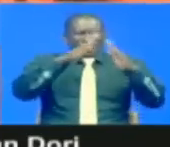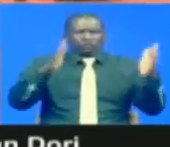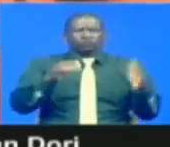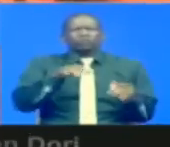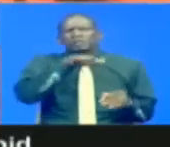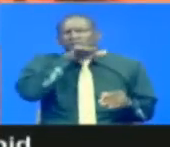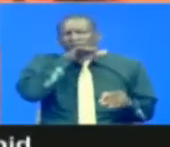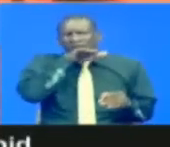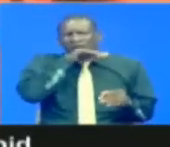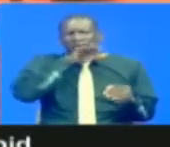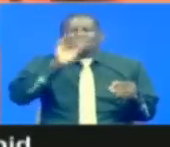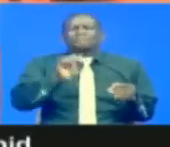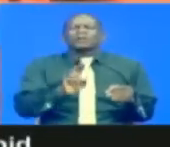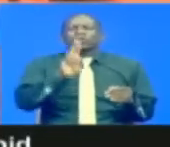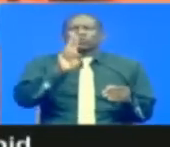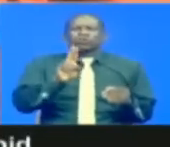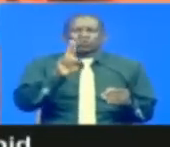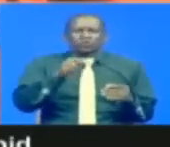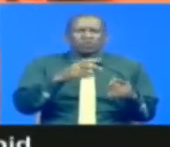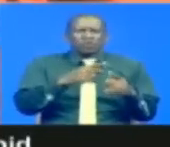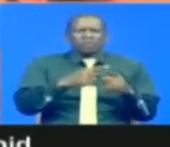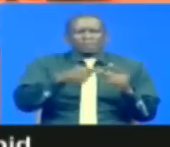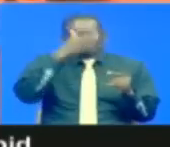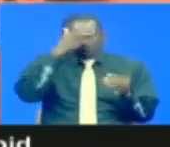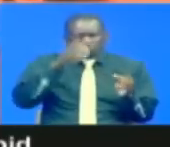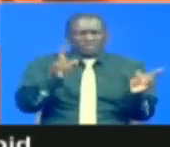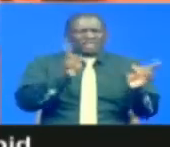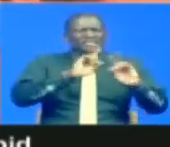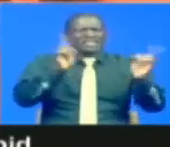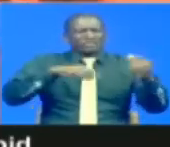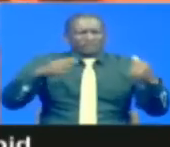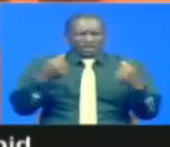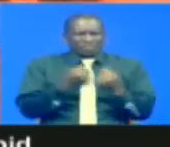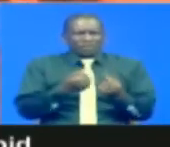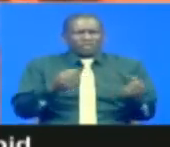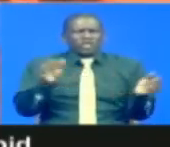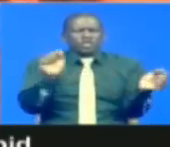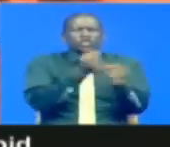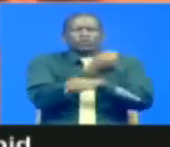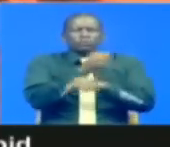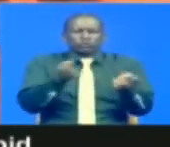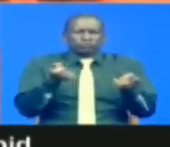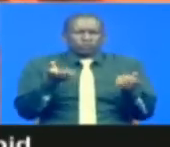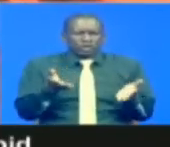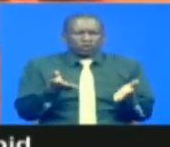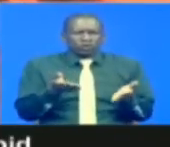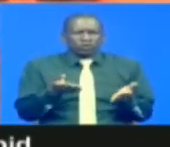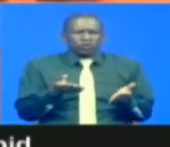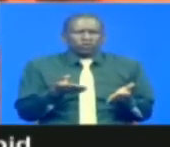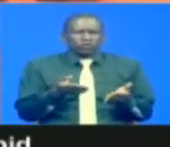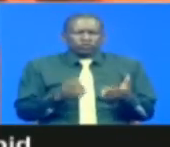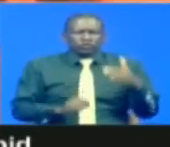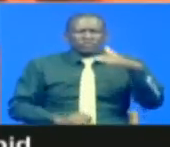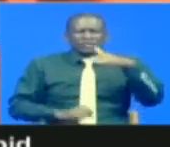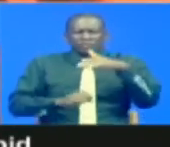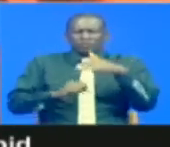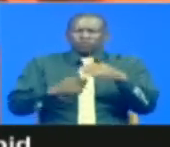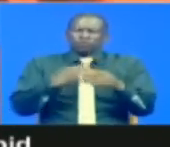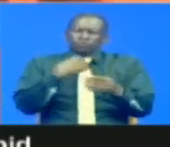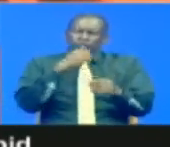Odinga by Uhuru Kenyatta. But because it did not happen, you cannot therefore ascribe